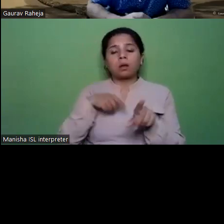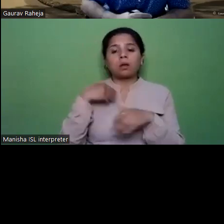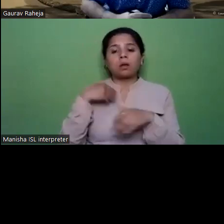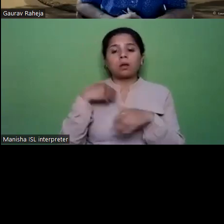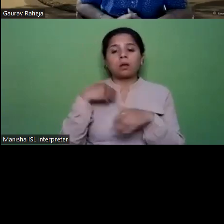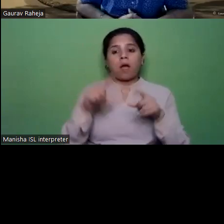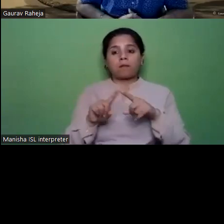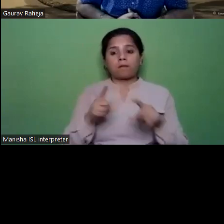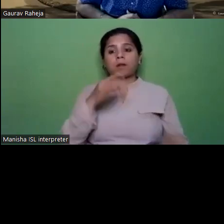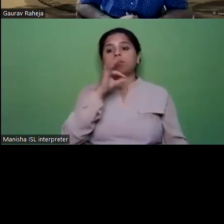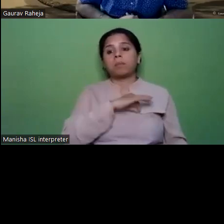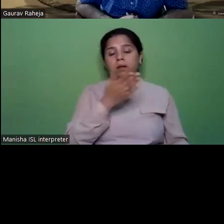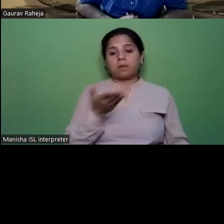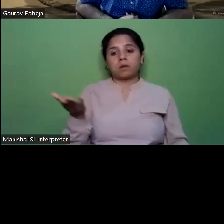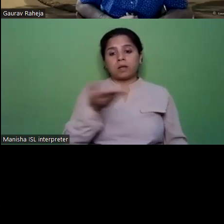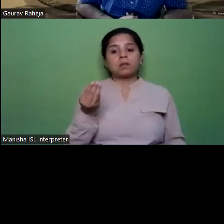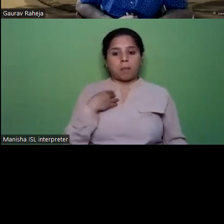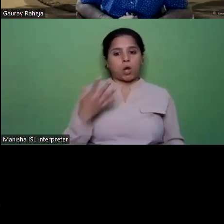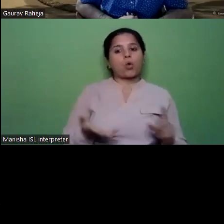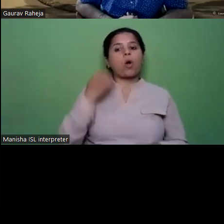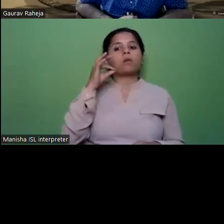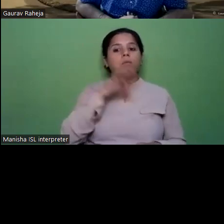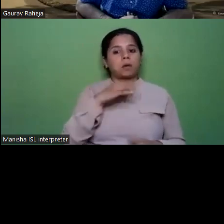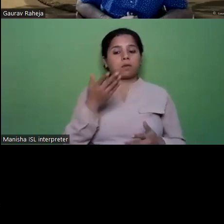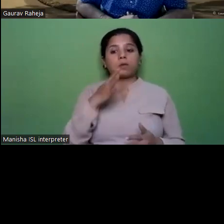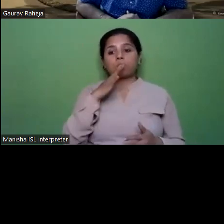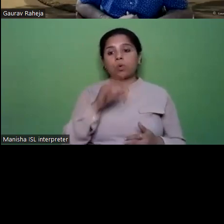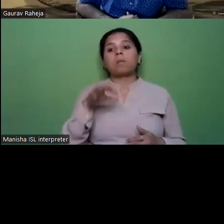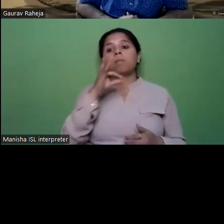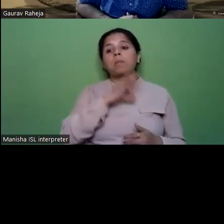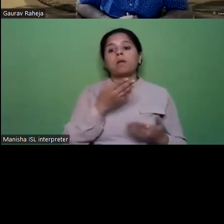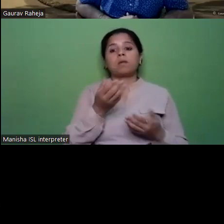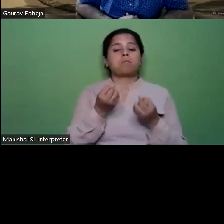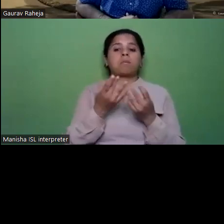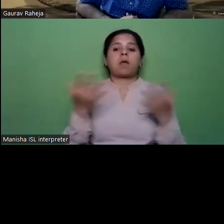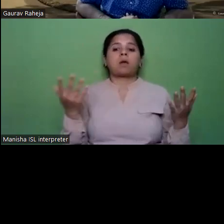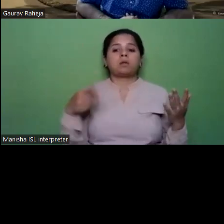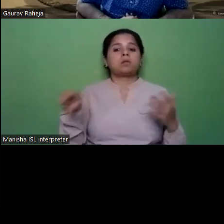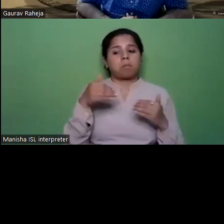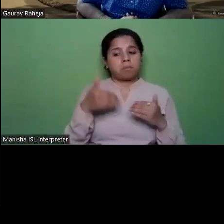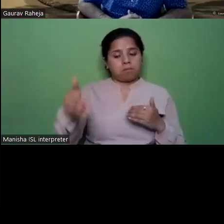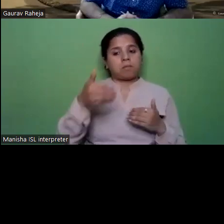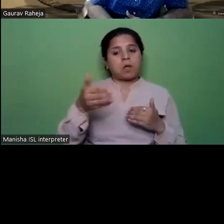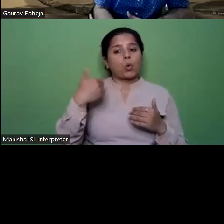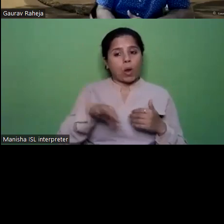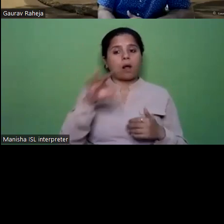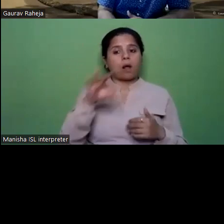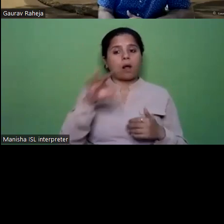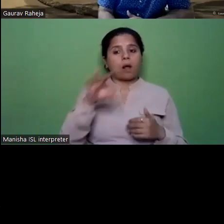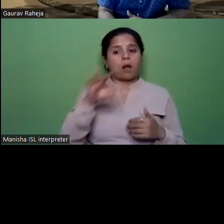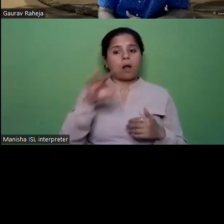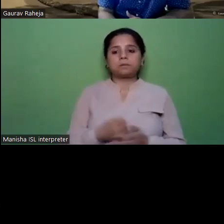privilege of which some of us got, but the privilege of which many others are yet to get. But it